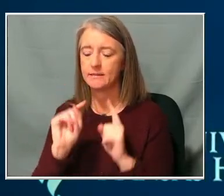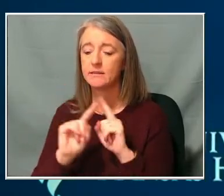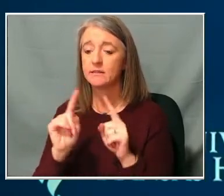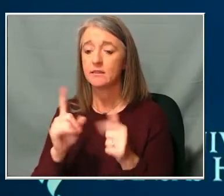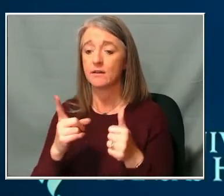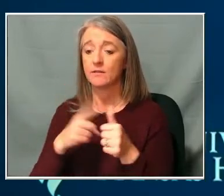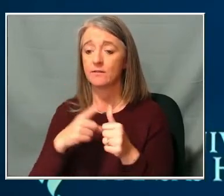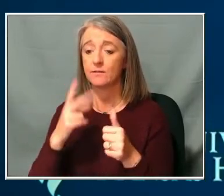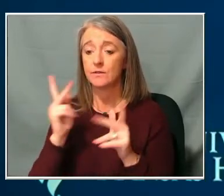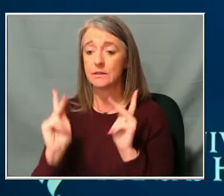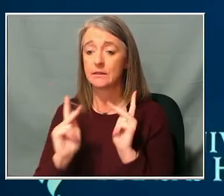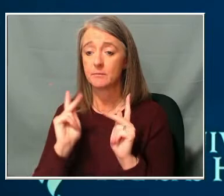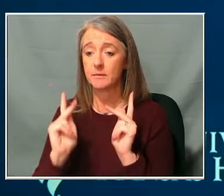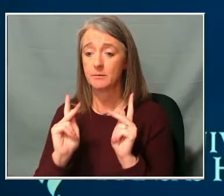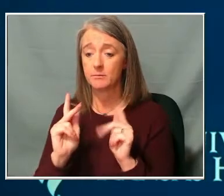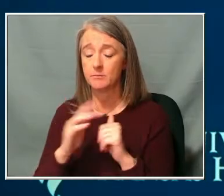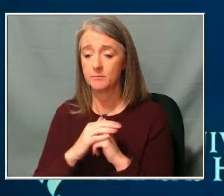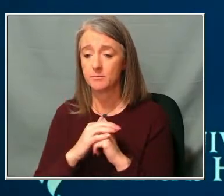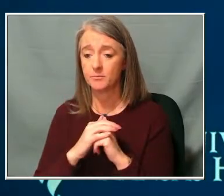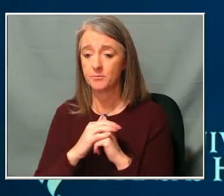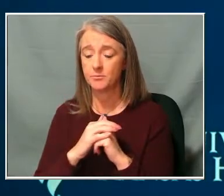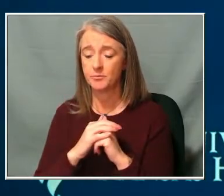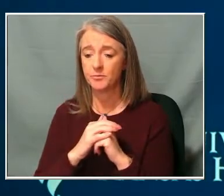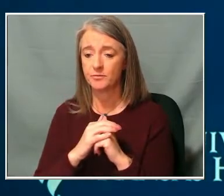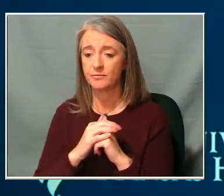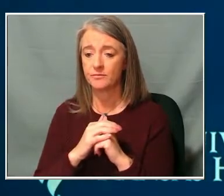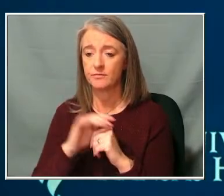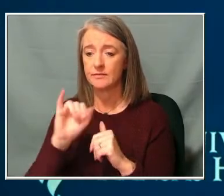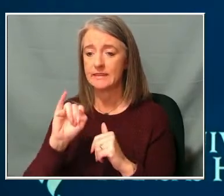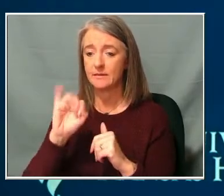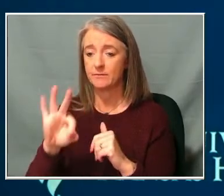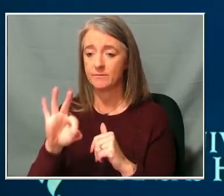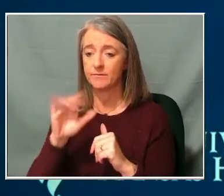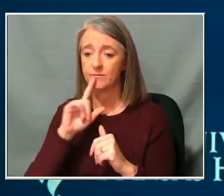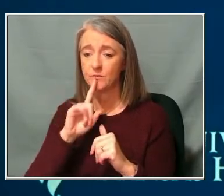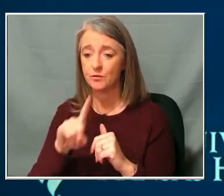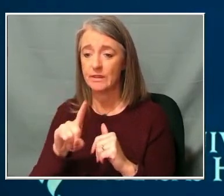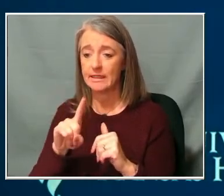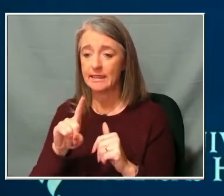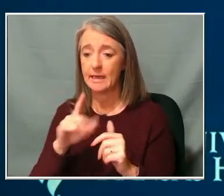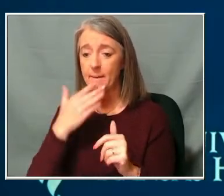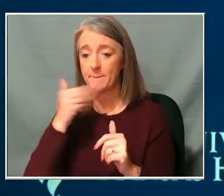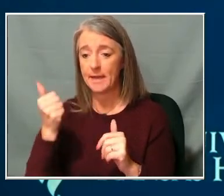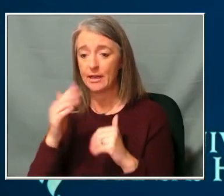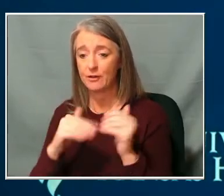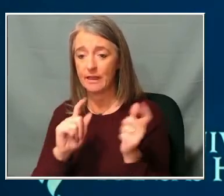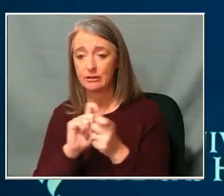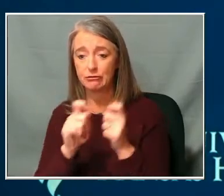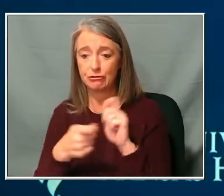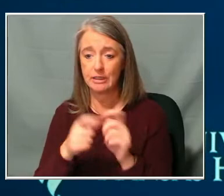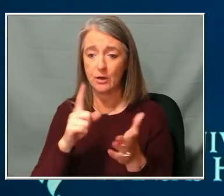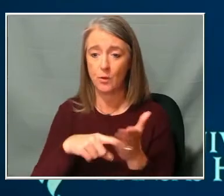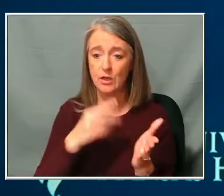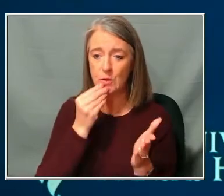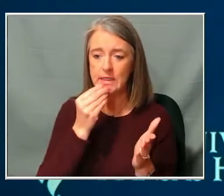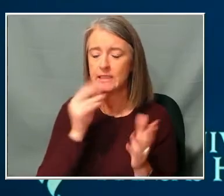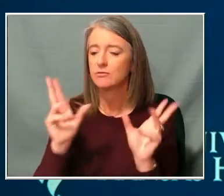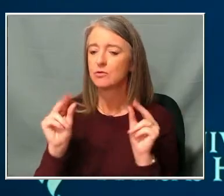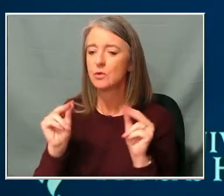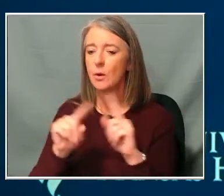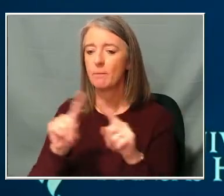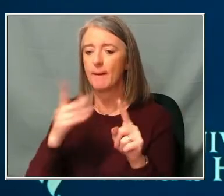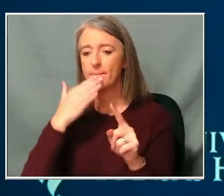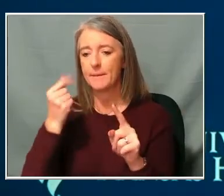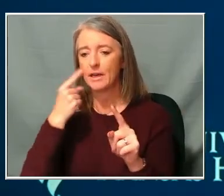people, we know that we don't think intermittent fasting is actually better than changing what you're eating, but it can be better for